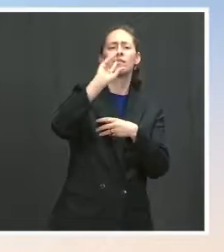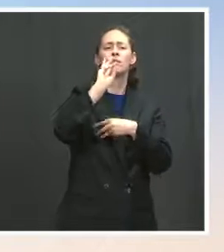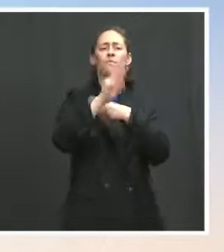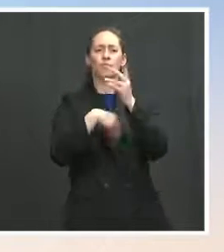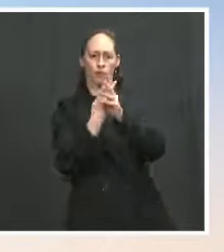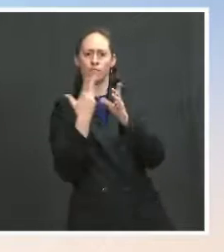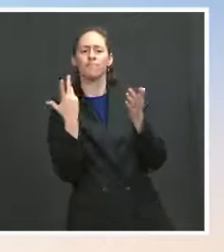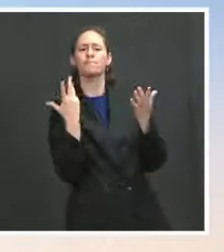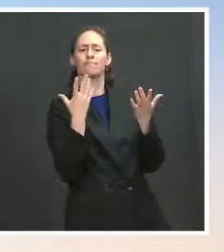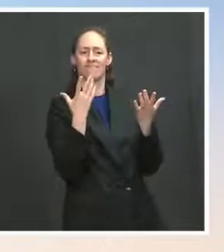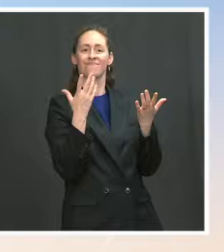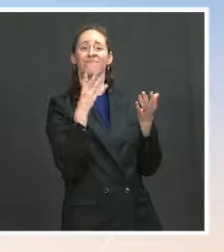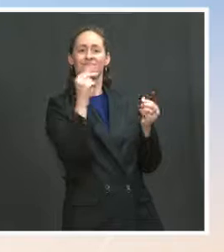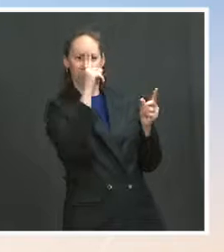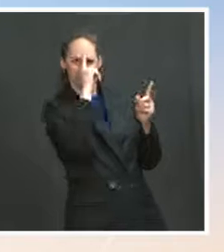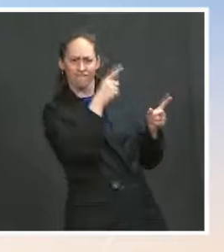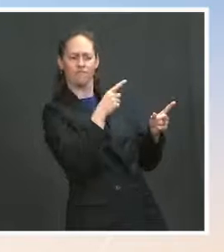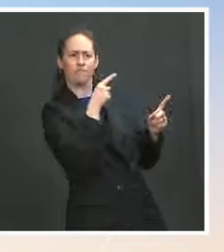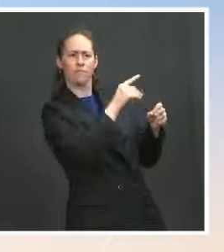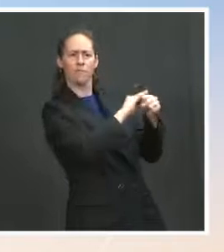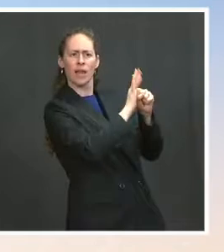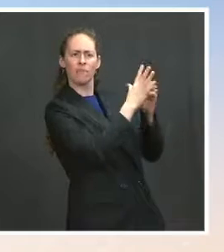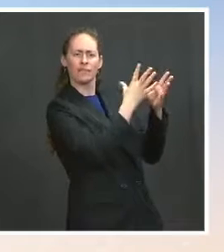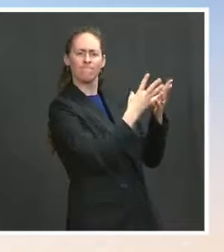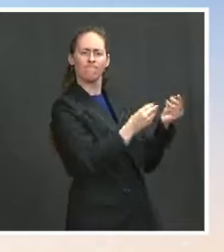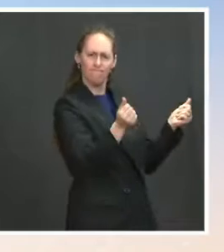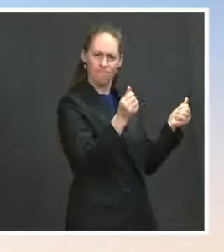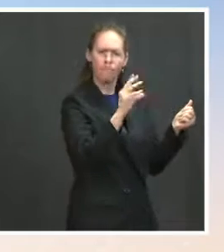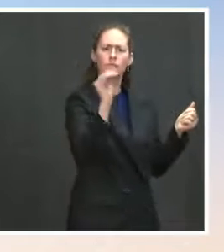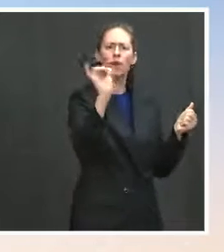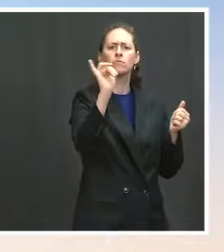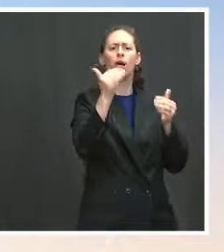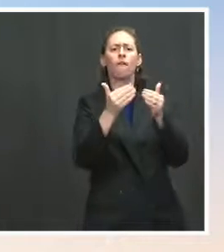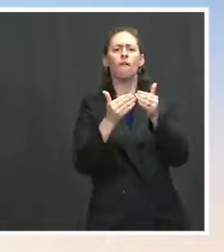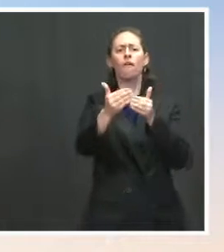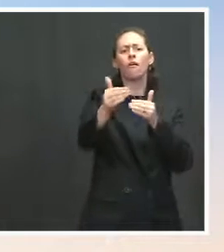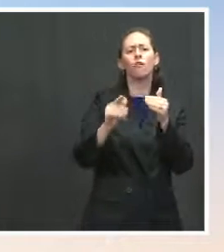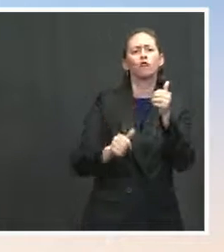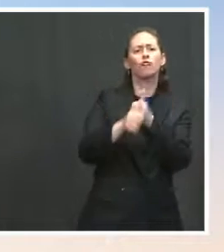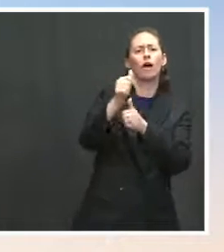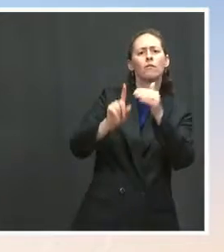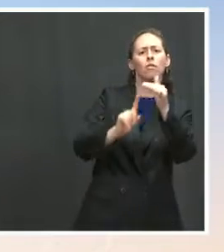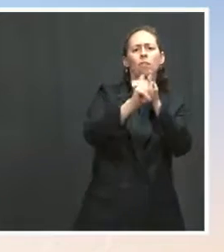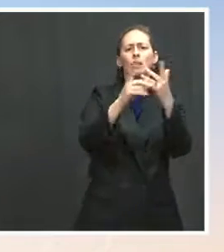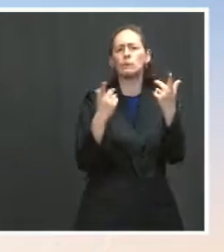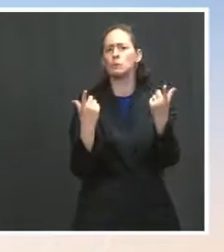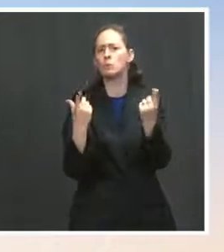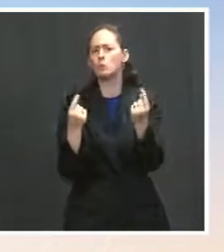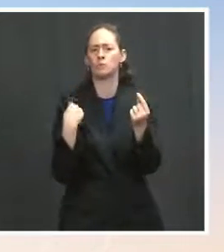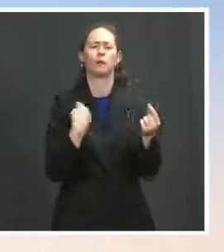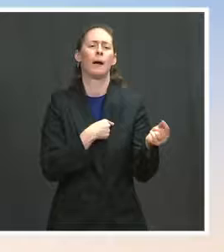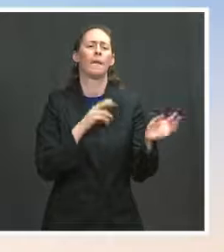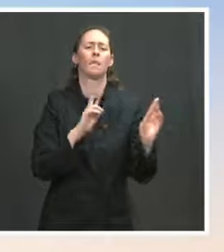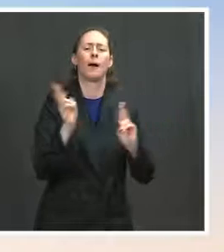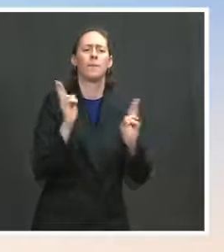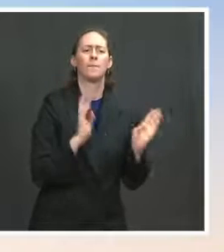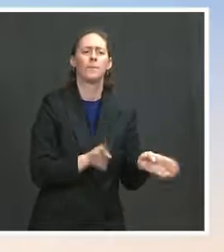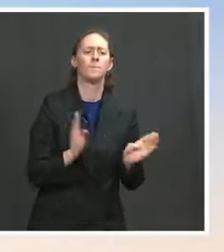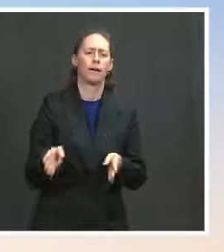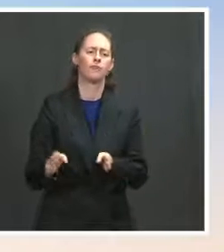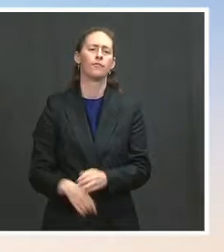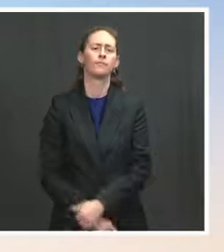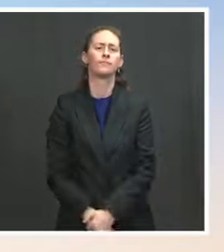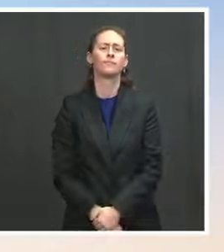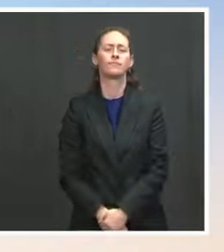future threats. A couple of additional highlights. One, in our approach today, was rooted in a couple of considerations. One,